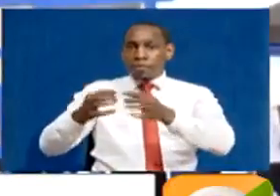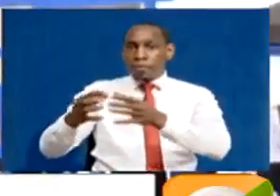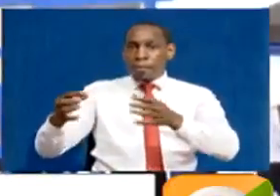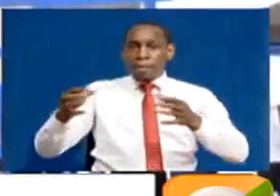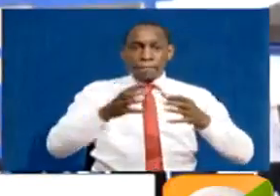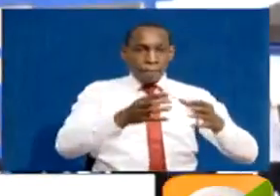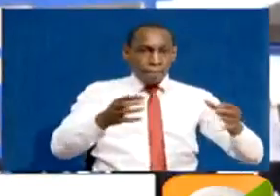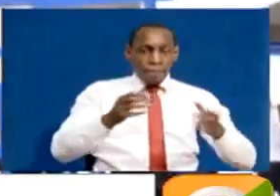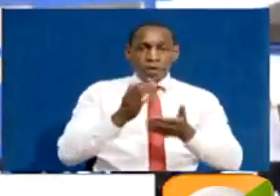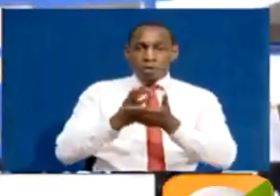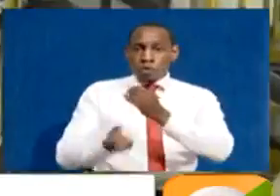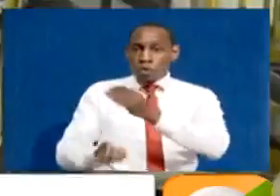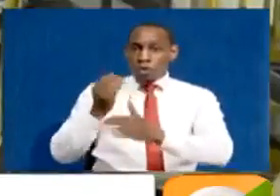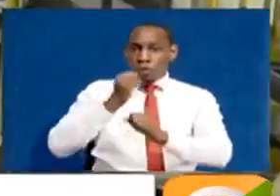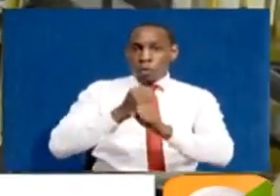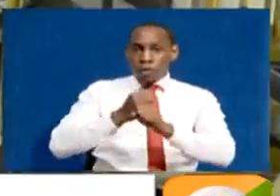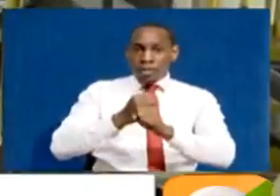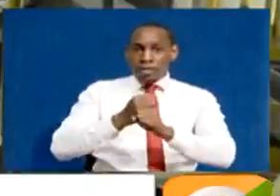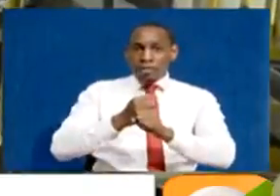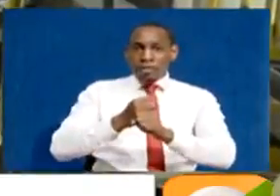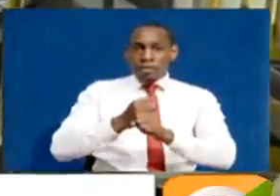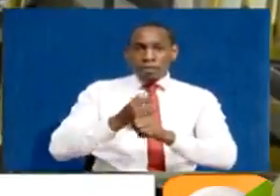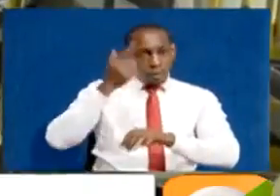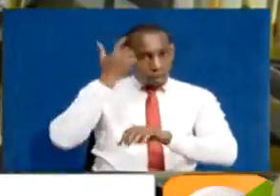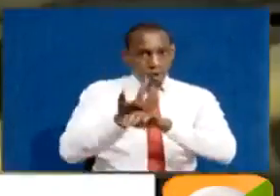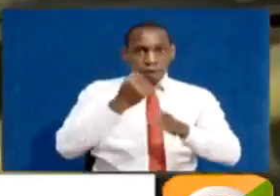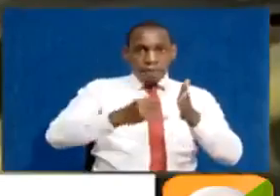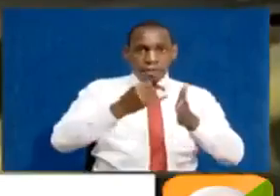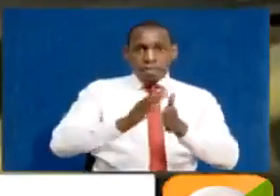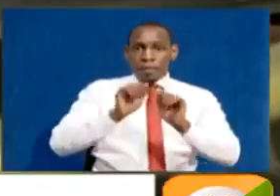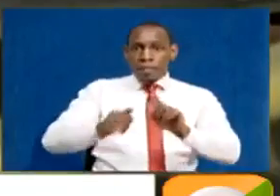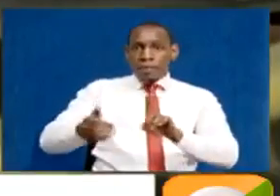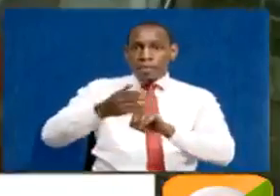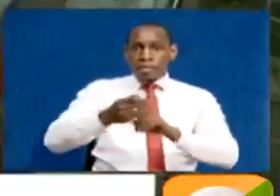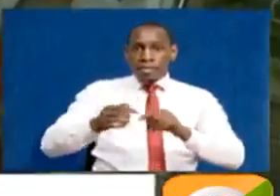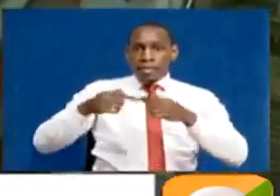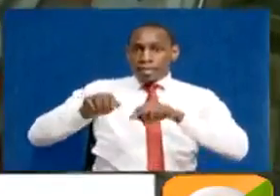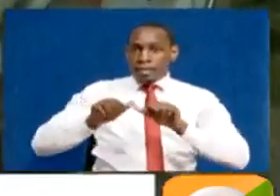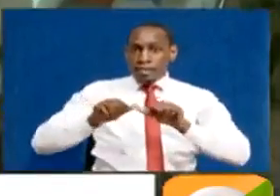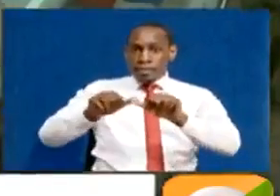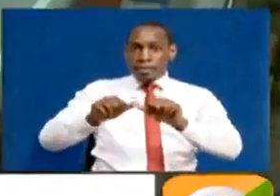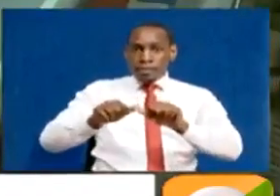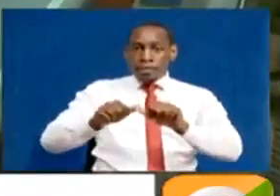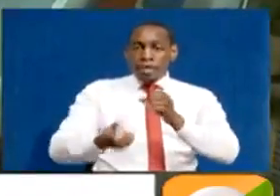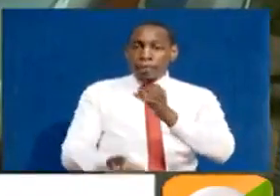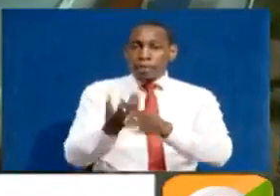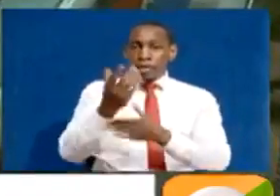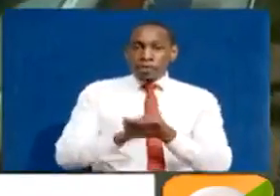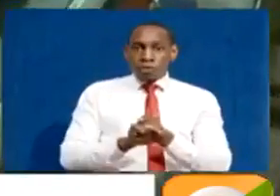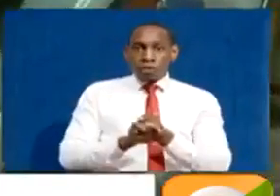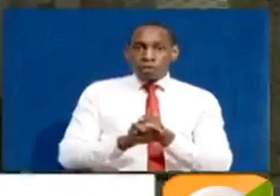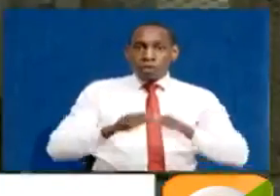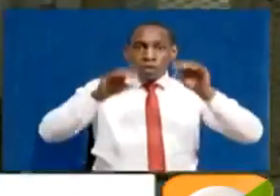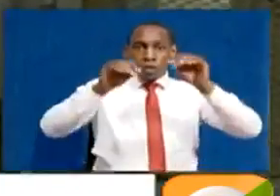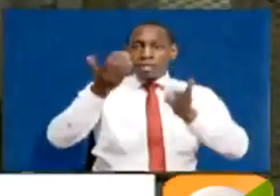ongoing expansions to set up and operationalize their clinker facilities to achieve self-sufficiency for clinker production in